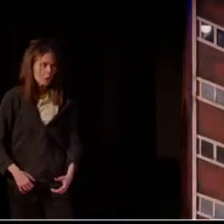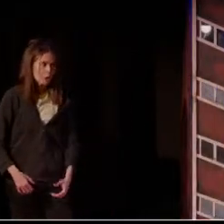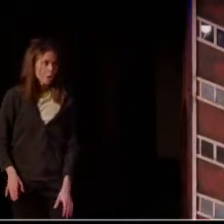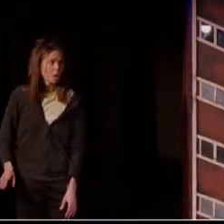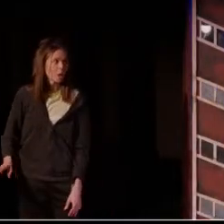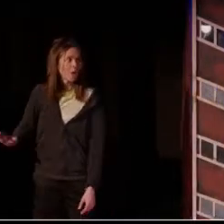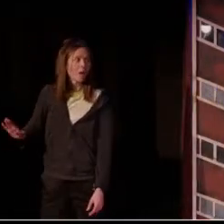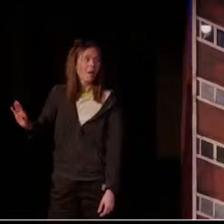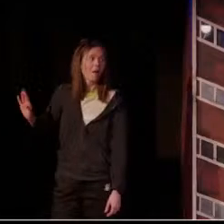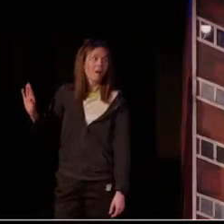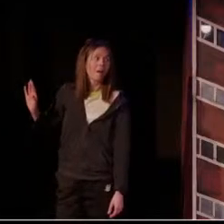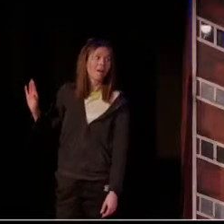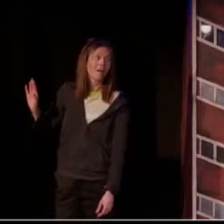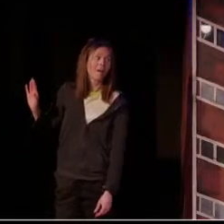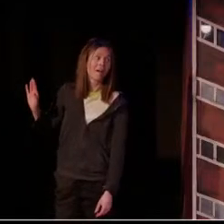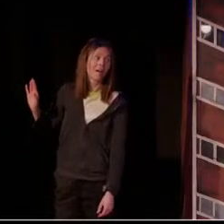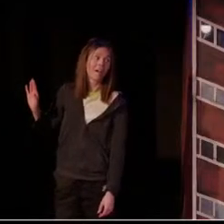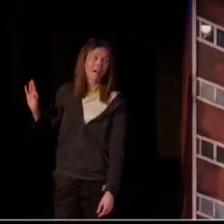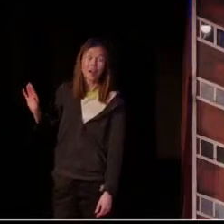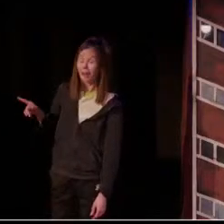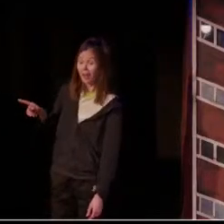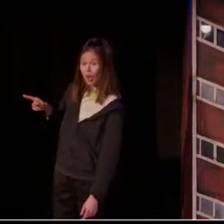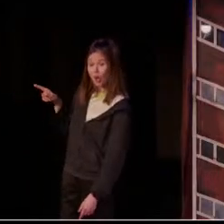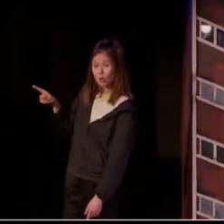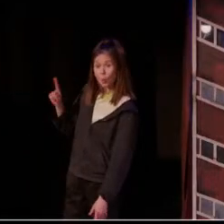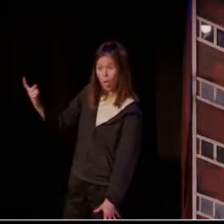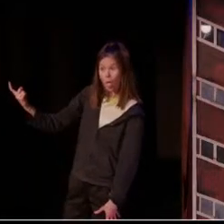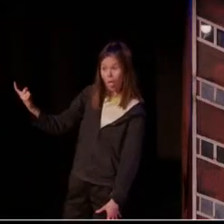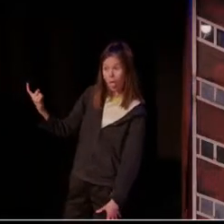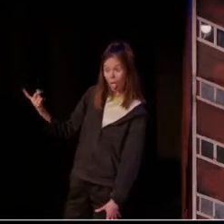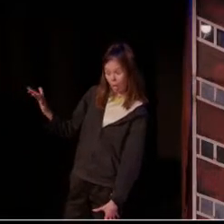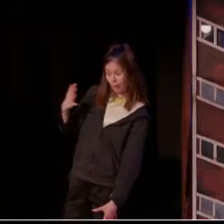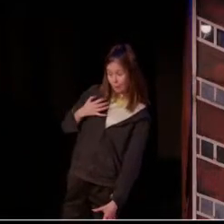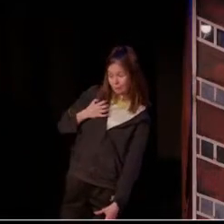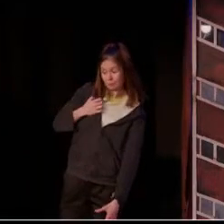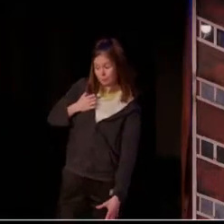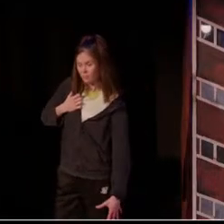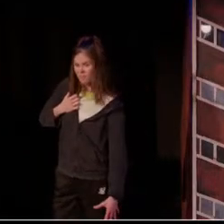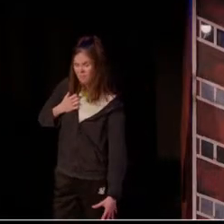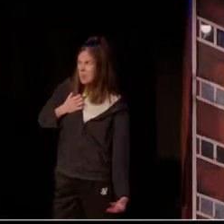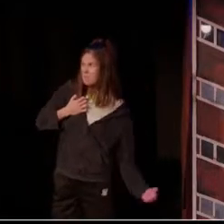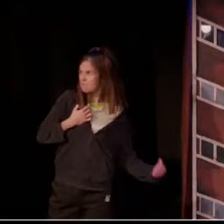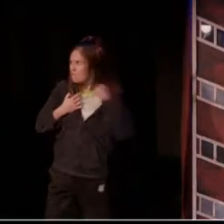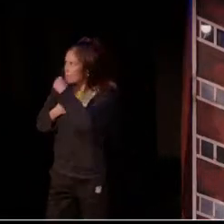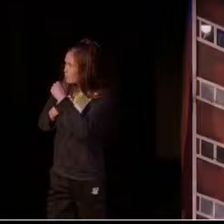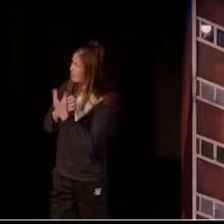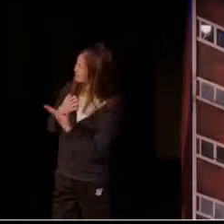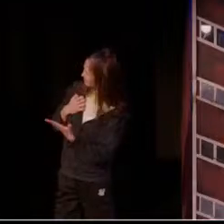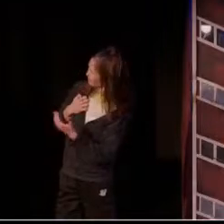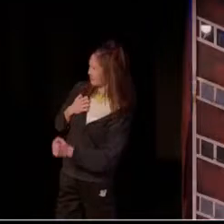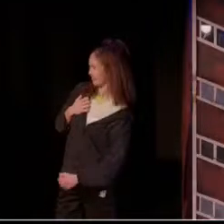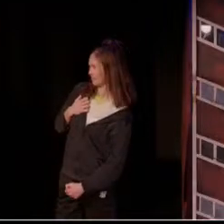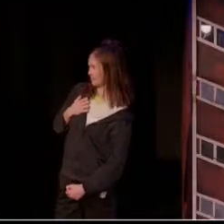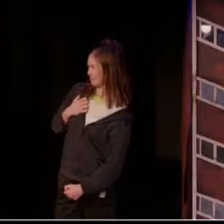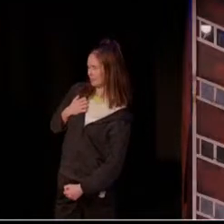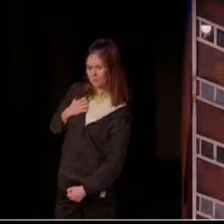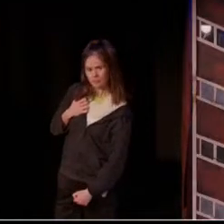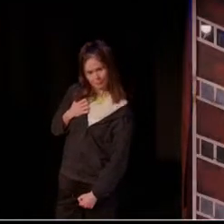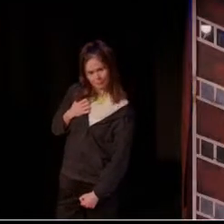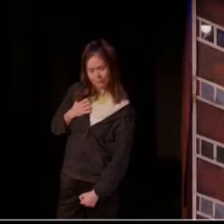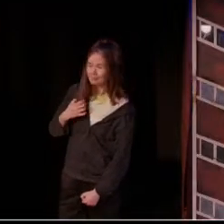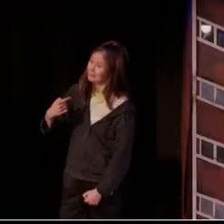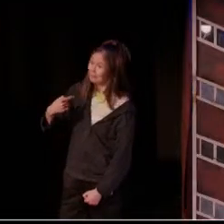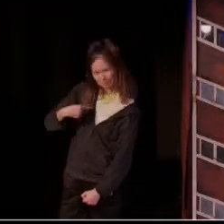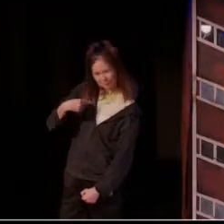Let him that makes mere trifles of his eyes lay hands on me. I'll leave by my